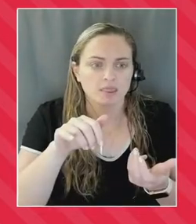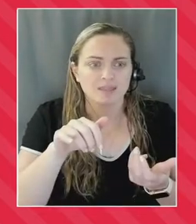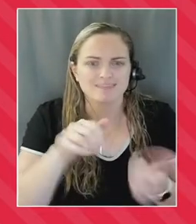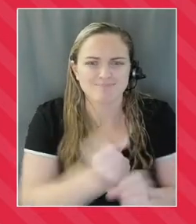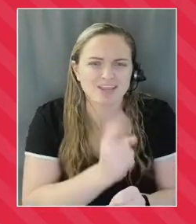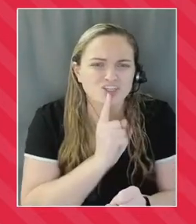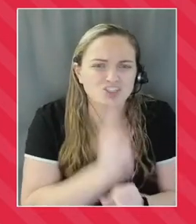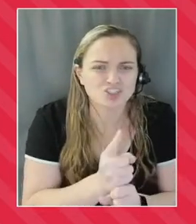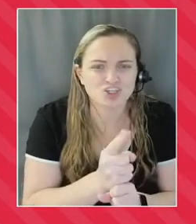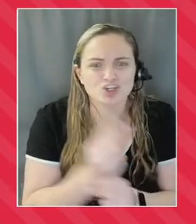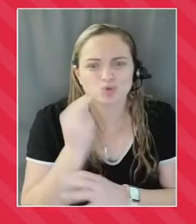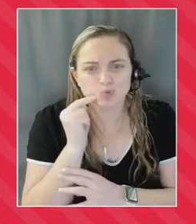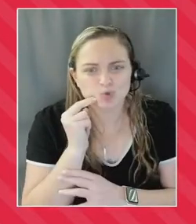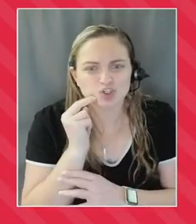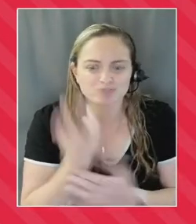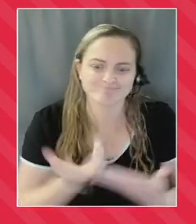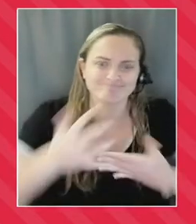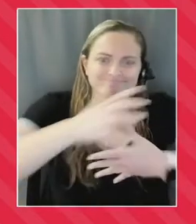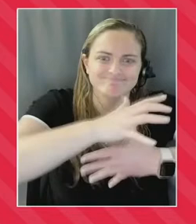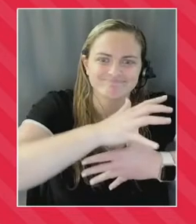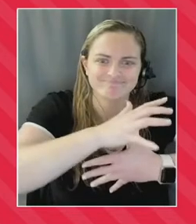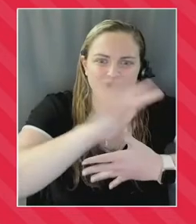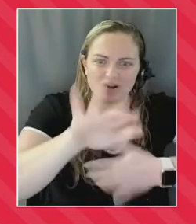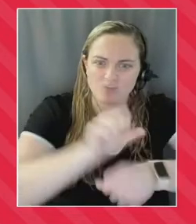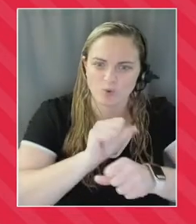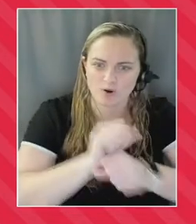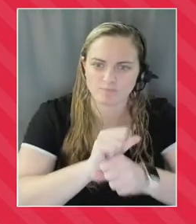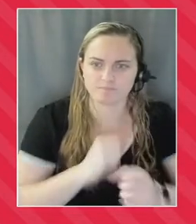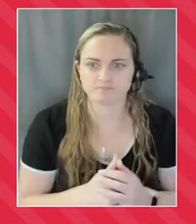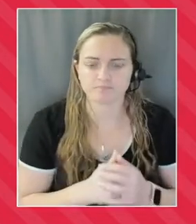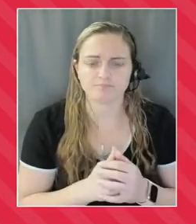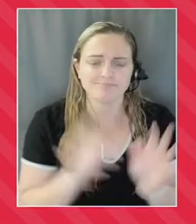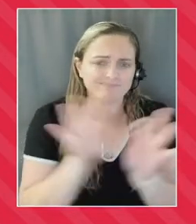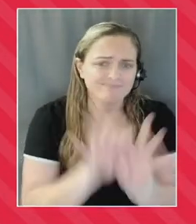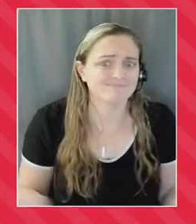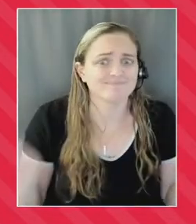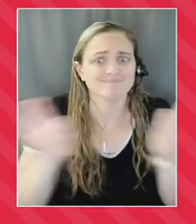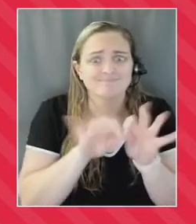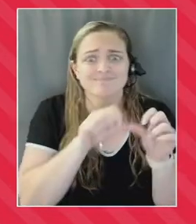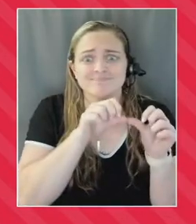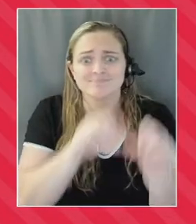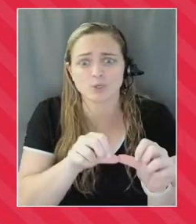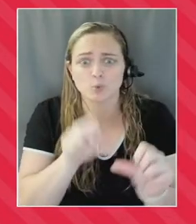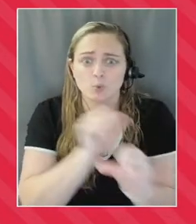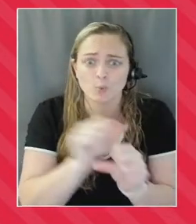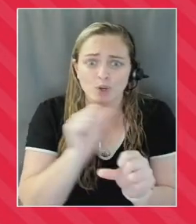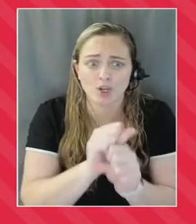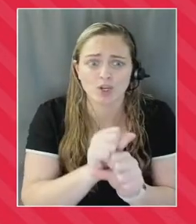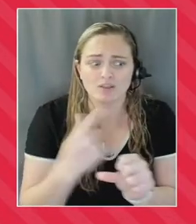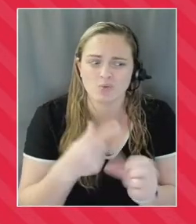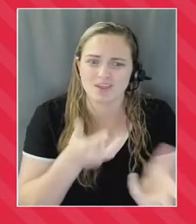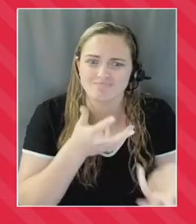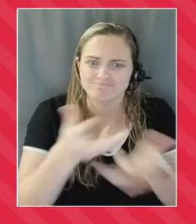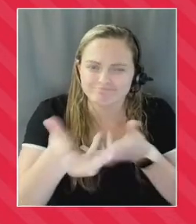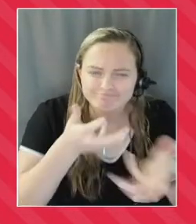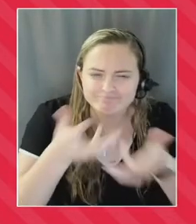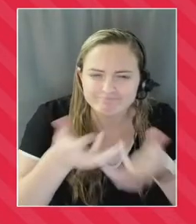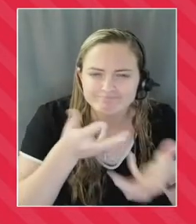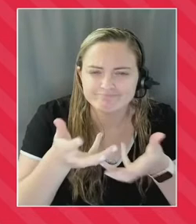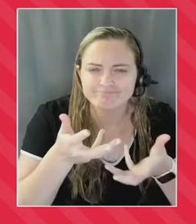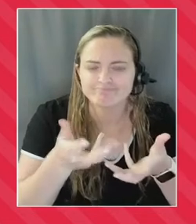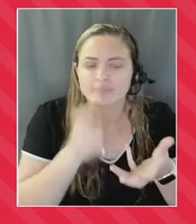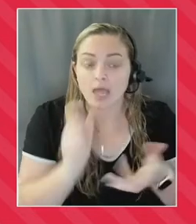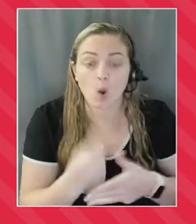that nutrition is a priority of the work. It is essential as we continue to do our work that we engage in this conversation, not